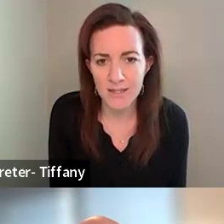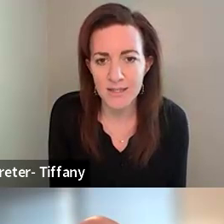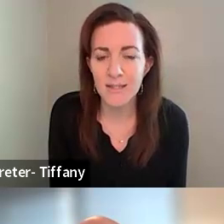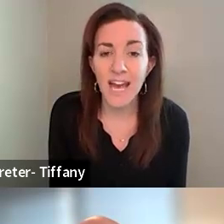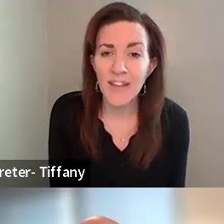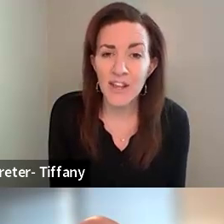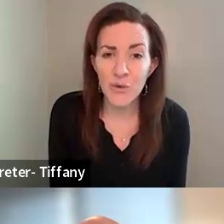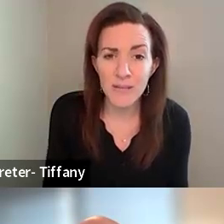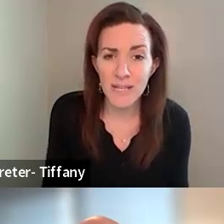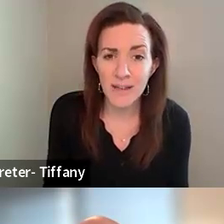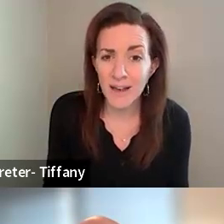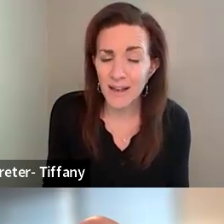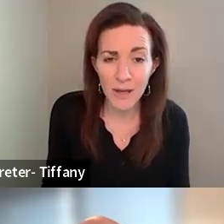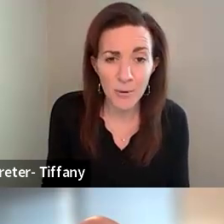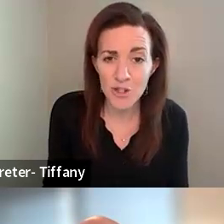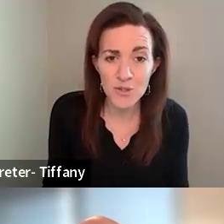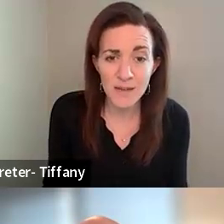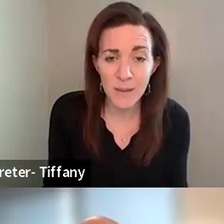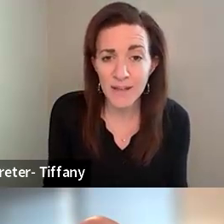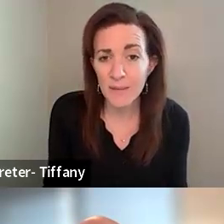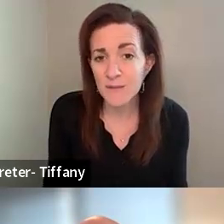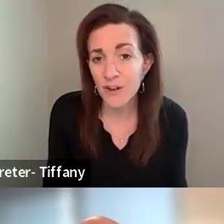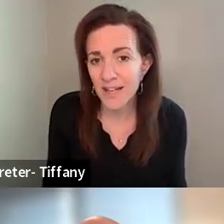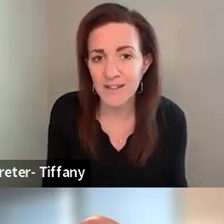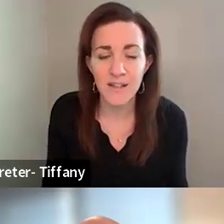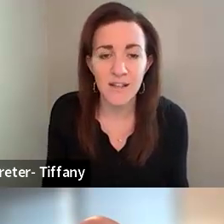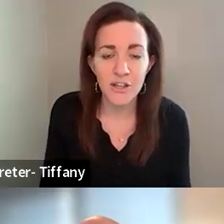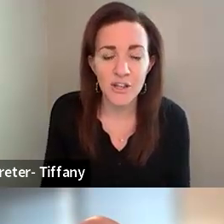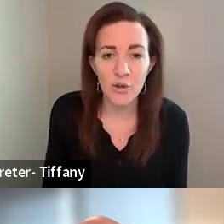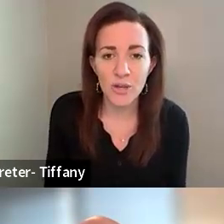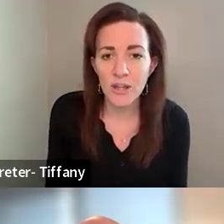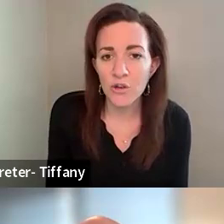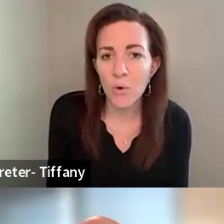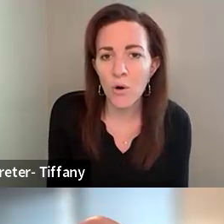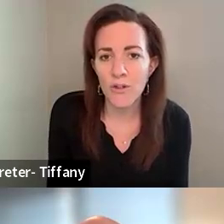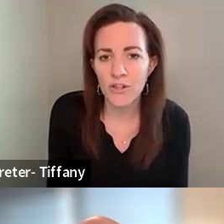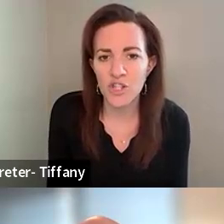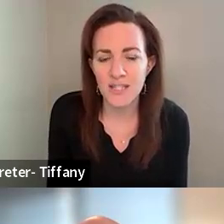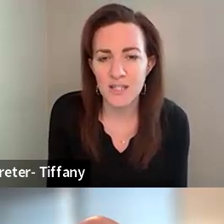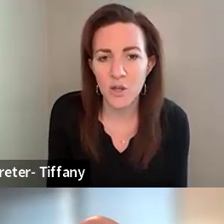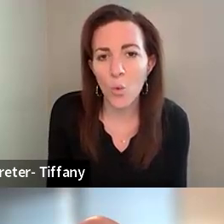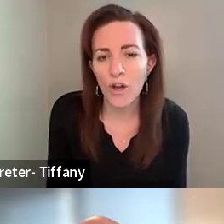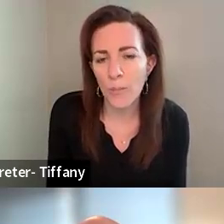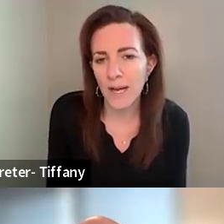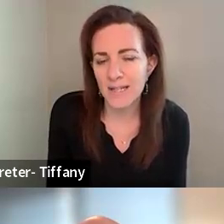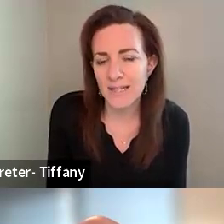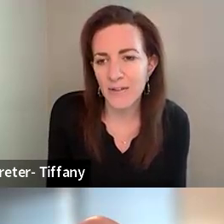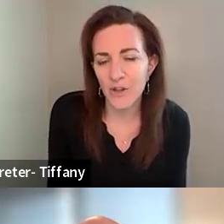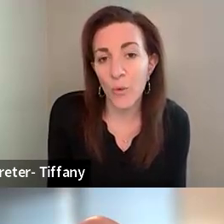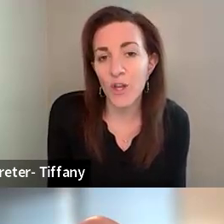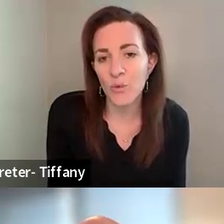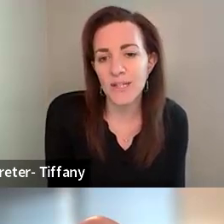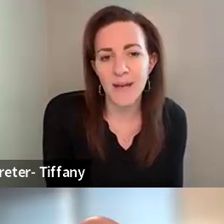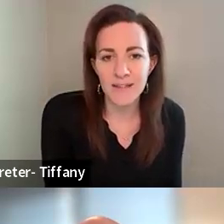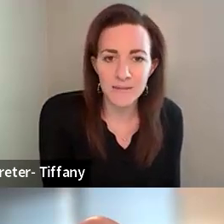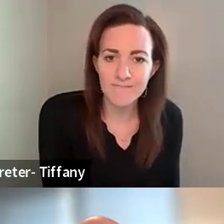about us. And then you can meet a person who's deaf that becomes a friend. You know, you can learn more than just what your mind is telling